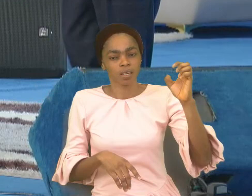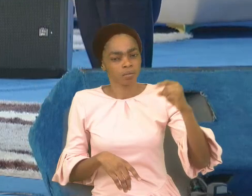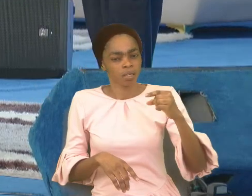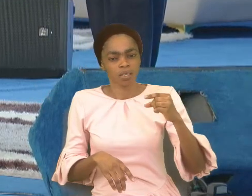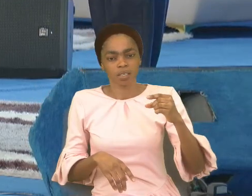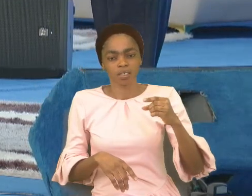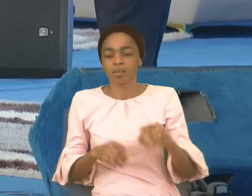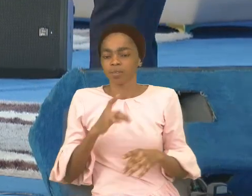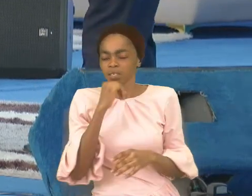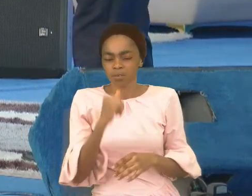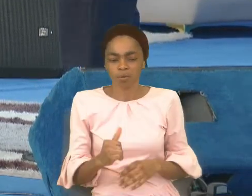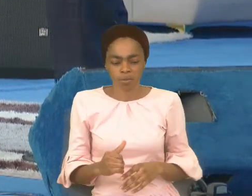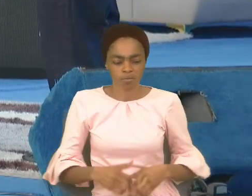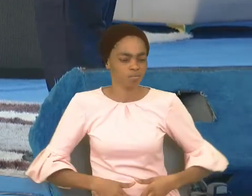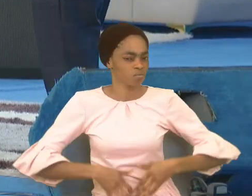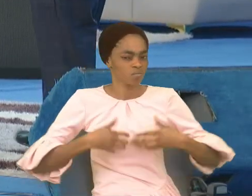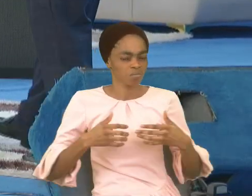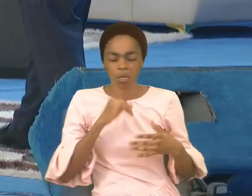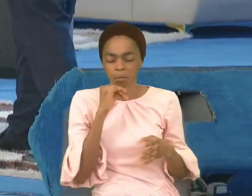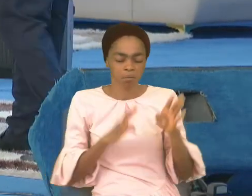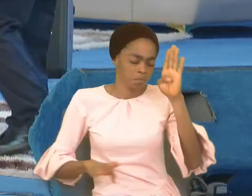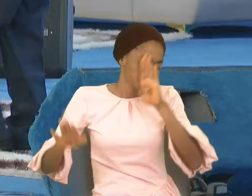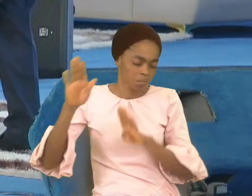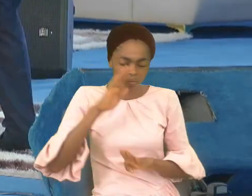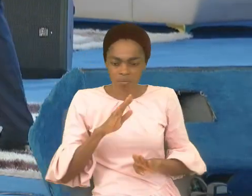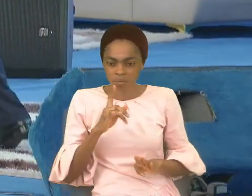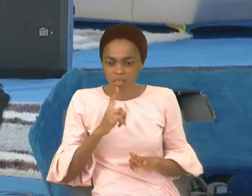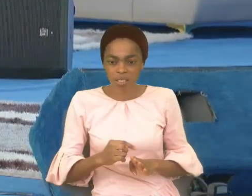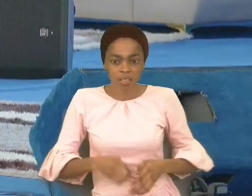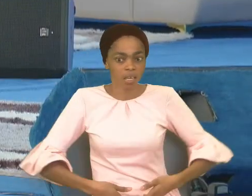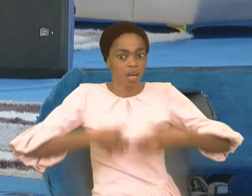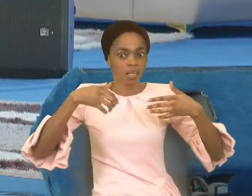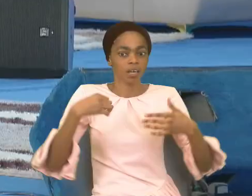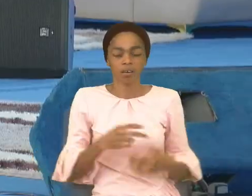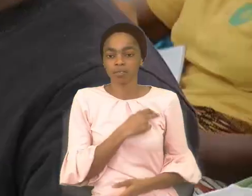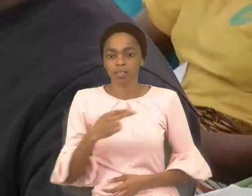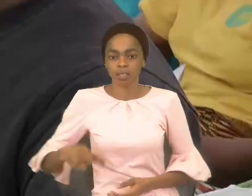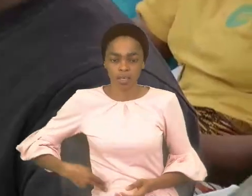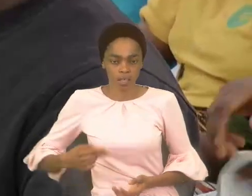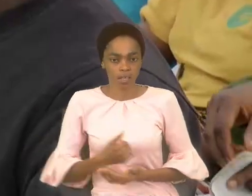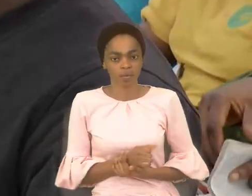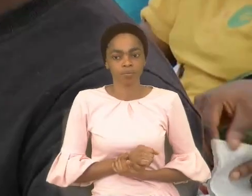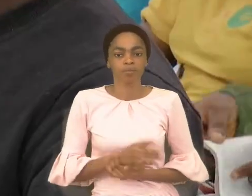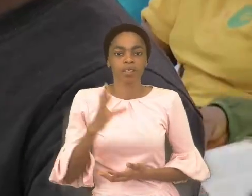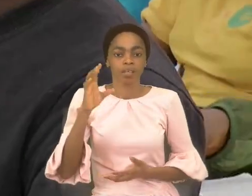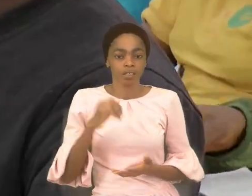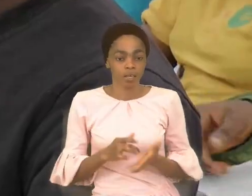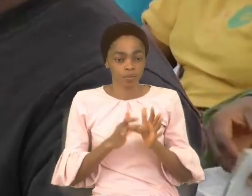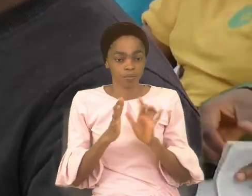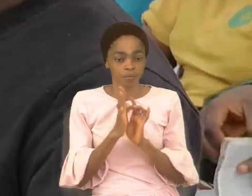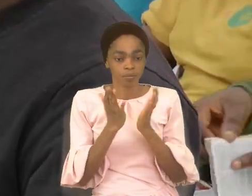of Nebuchadnezzar. We're looking at Daniel chapter 3. We're reading from verse 8. In verse